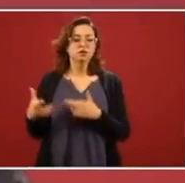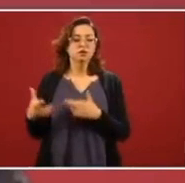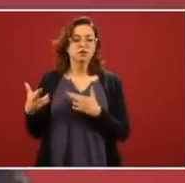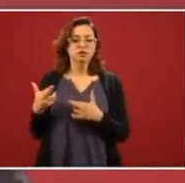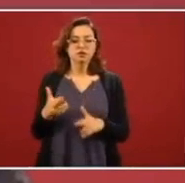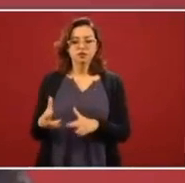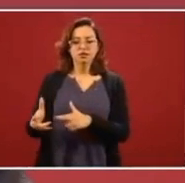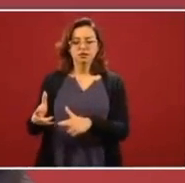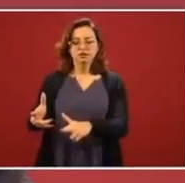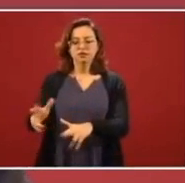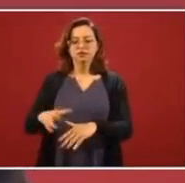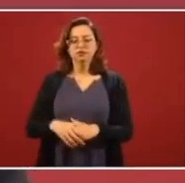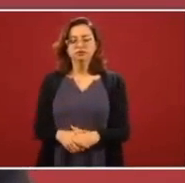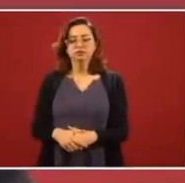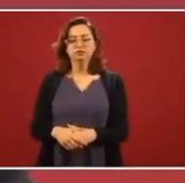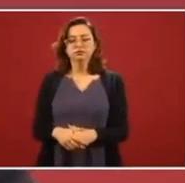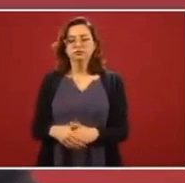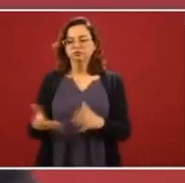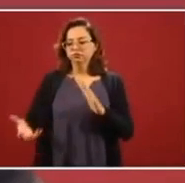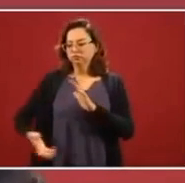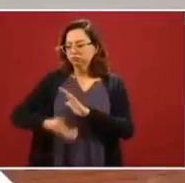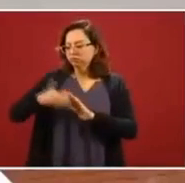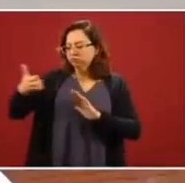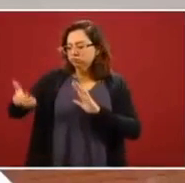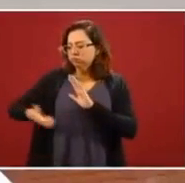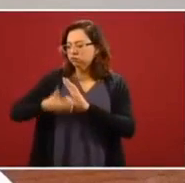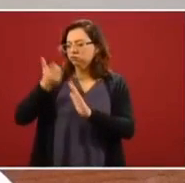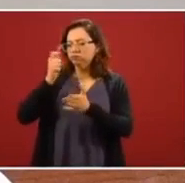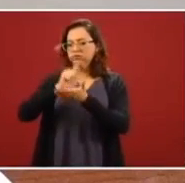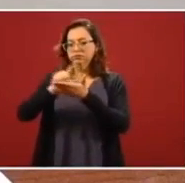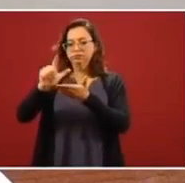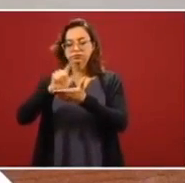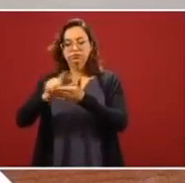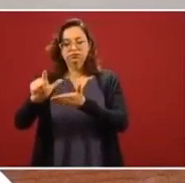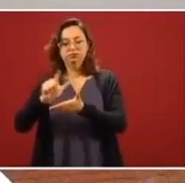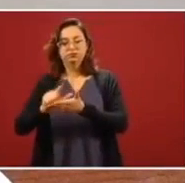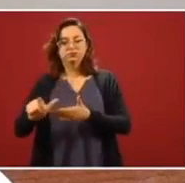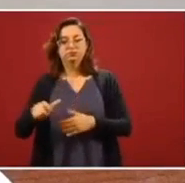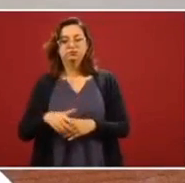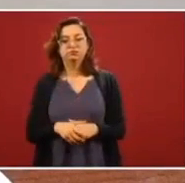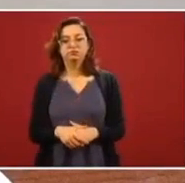barge. El desasolve, el cuidar